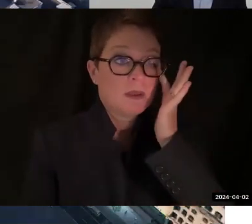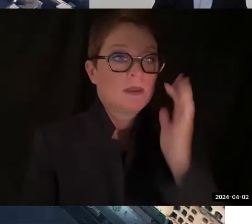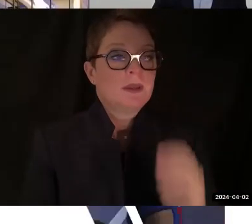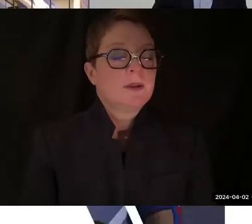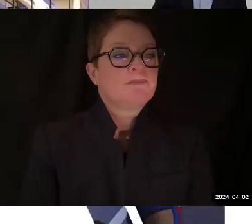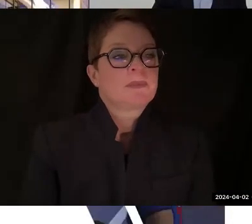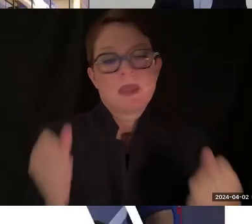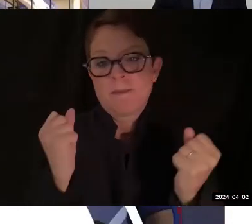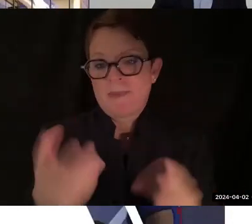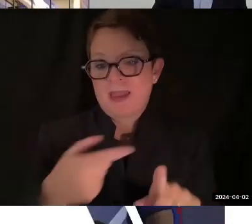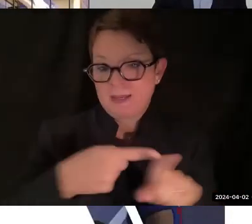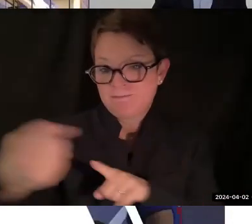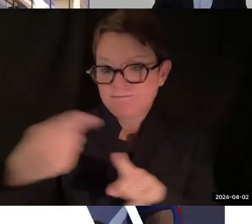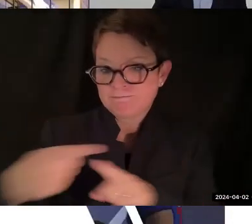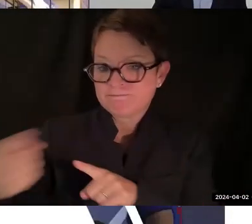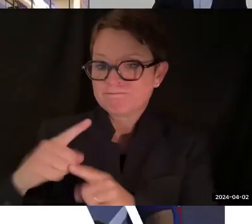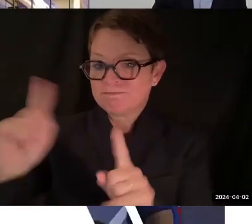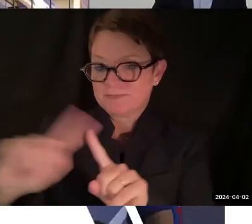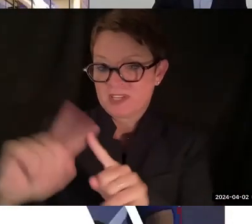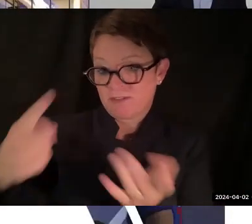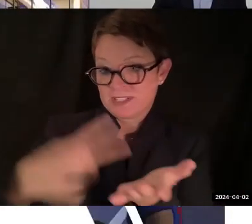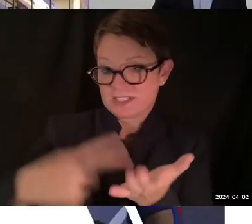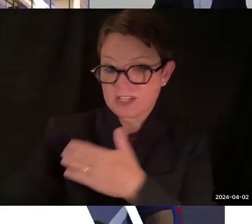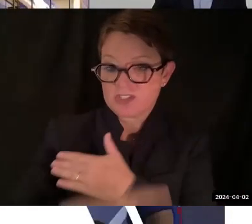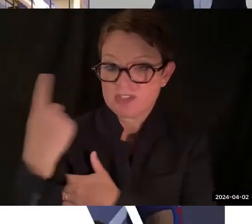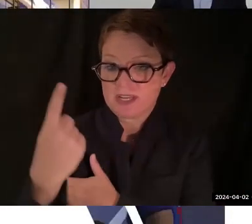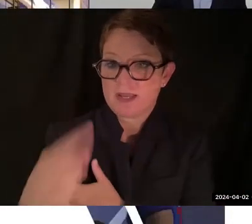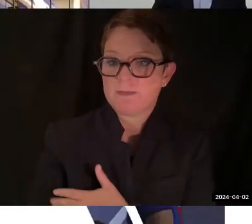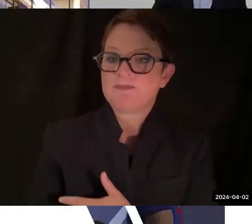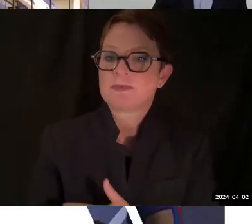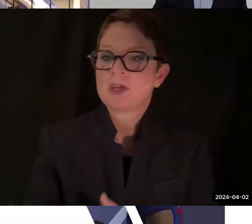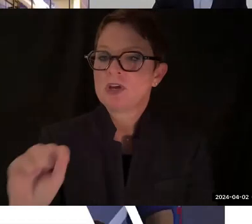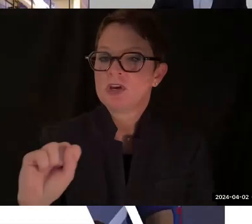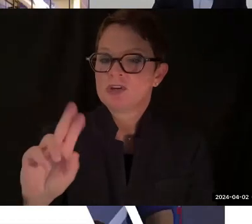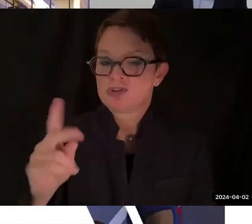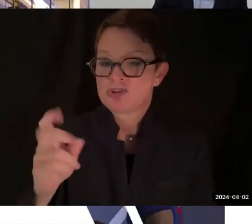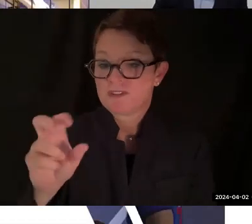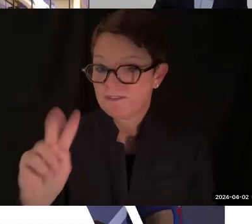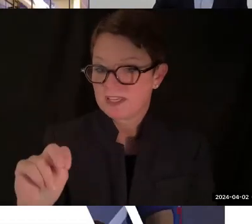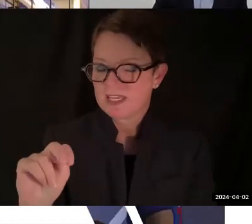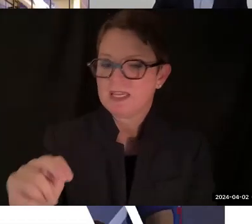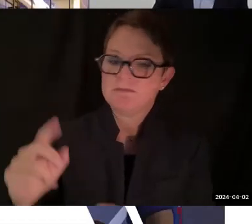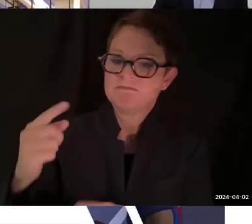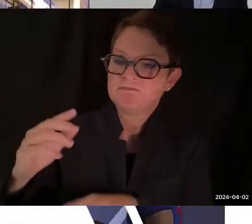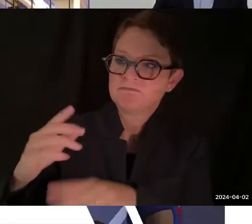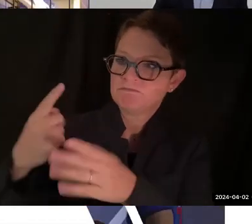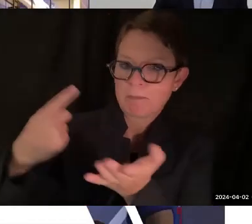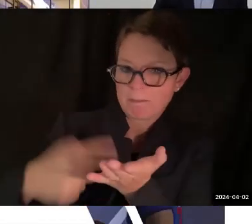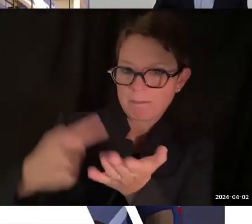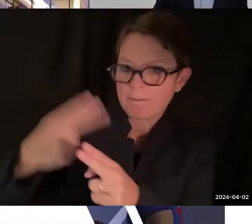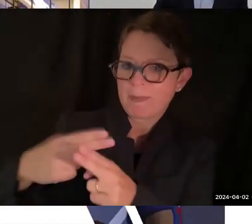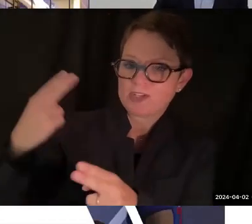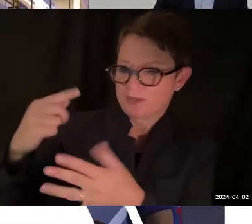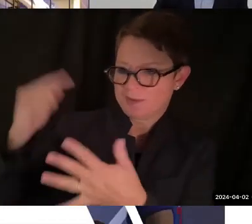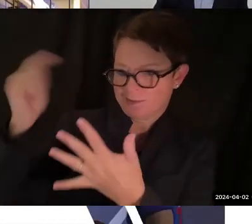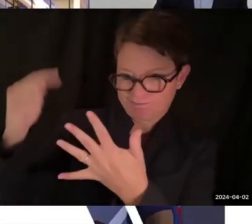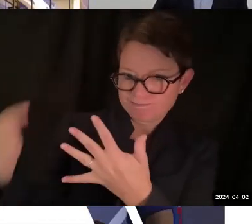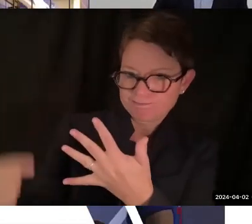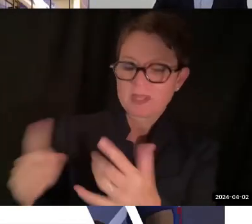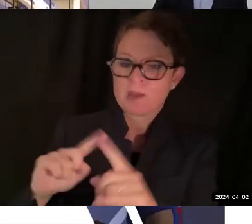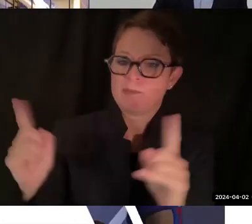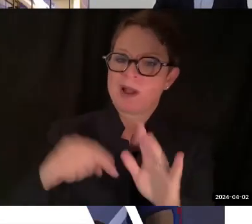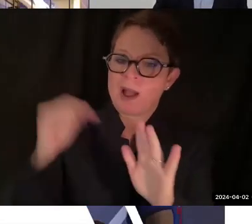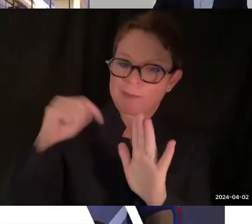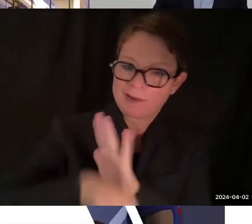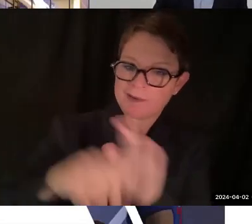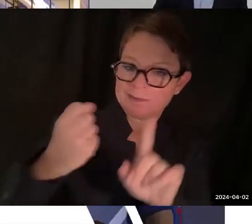So quite a few areas we're going to cover today, and Sherveen highlighted, the main areas that we're going to focus on. If we go to the next slide, I'm going